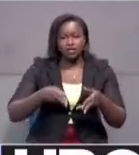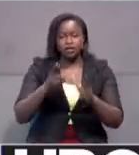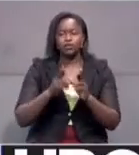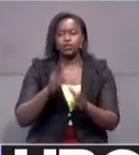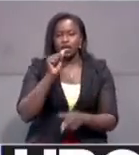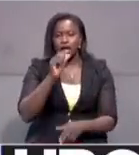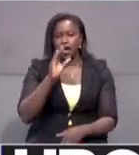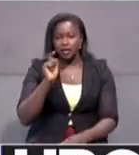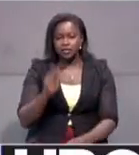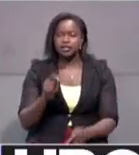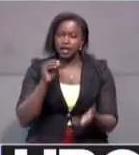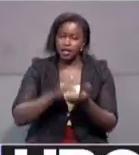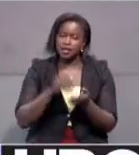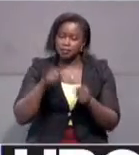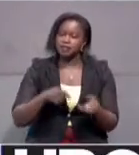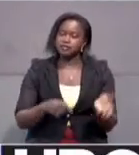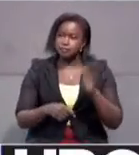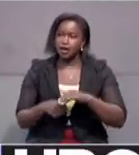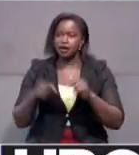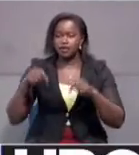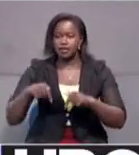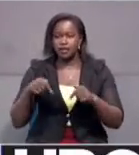back.